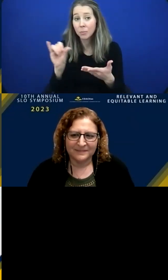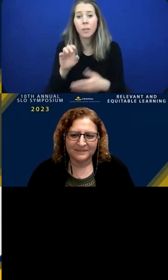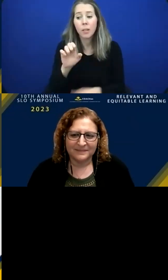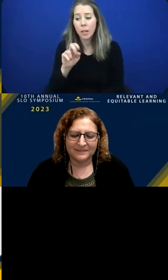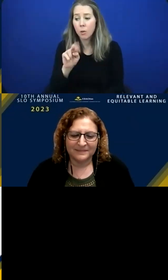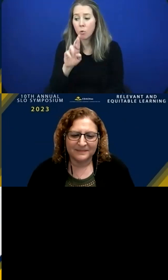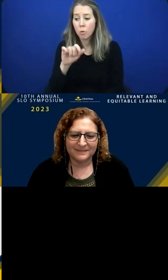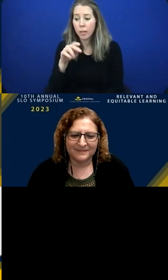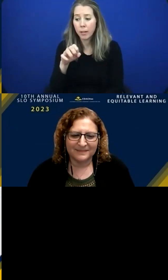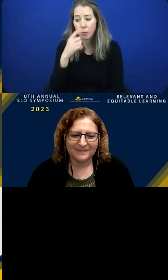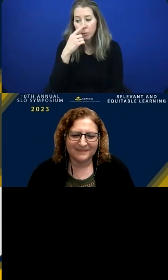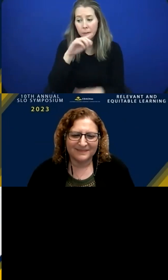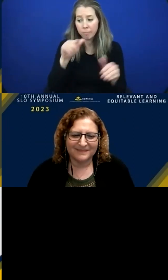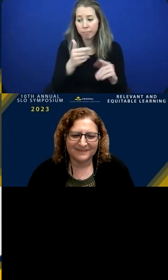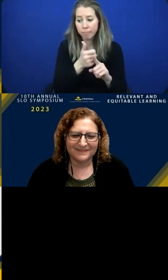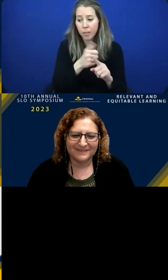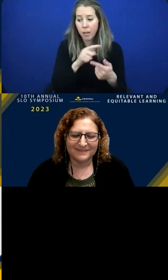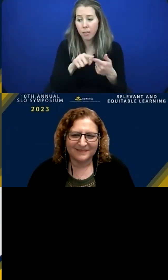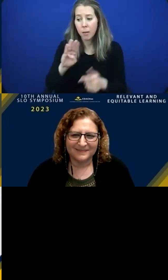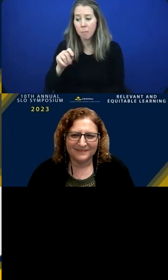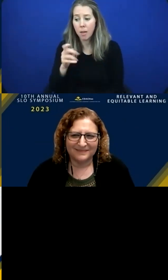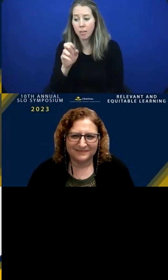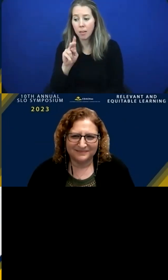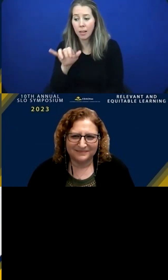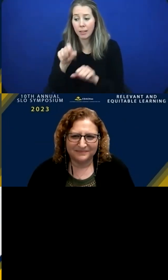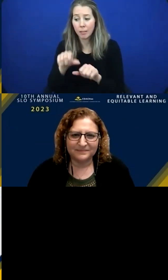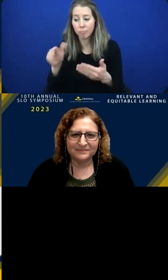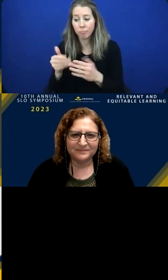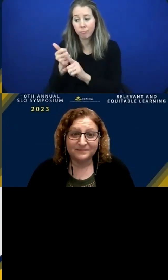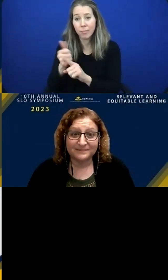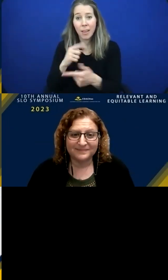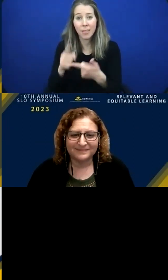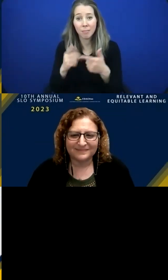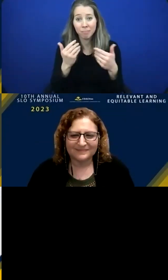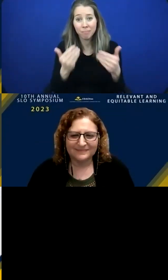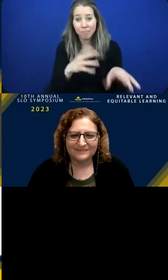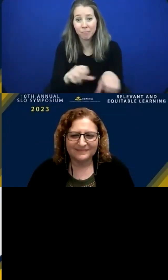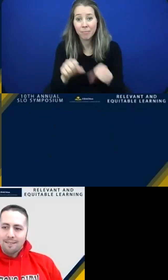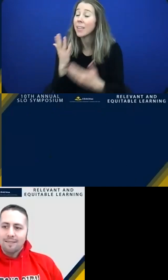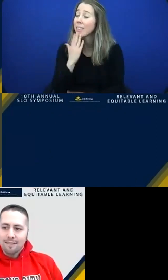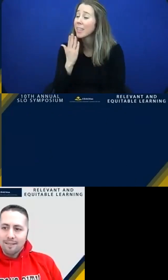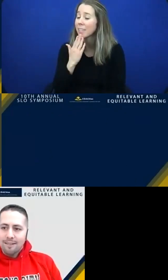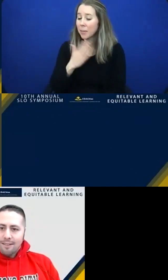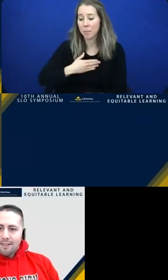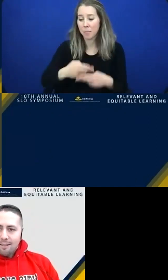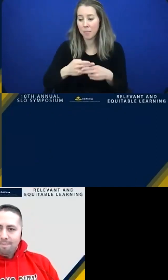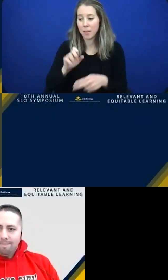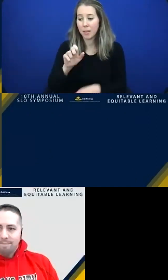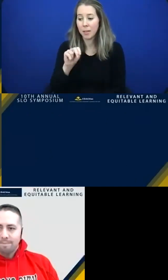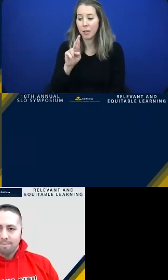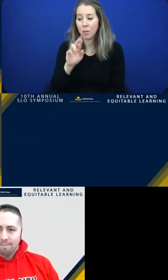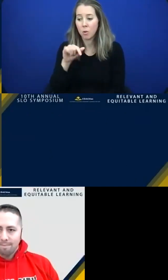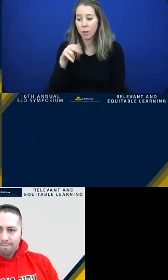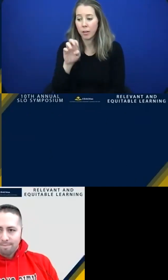could please introduce yourself and then let Bethany say a few words about herself, and we can just take it away. Thank you. My name is Enrique Jauregui. I'm the